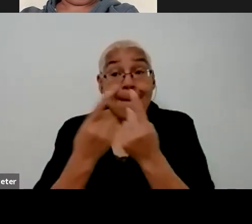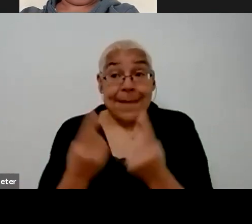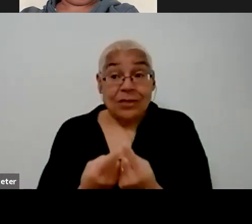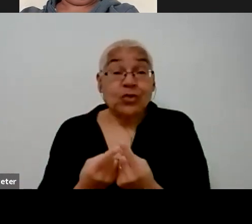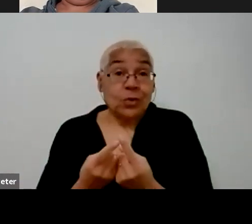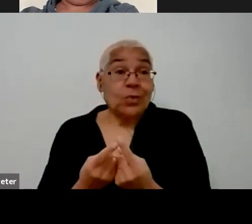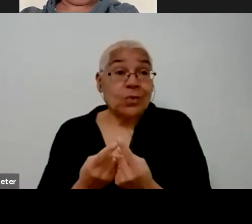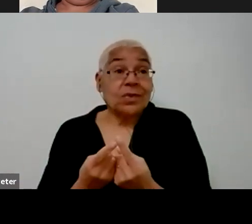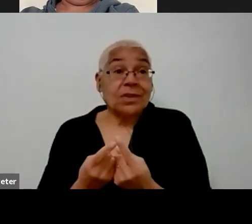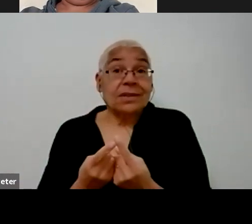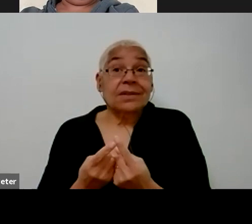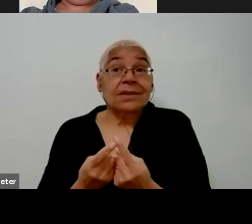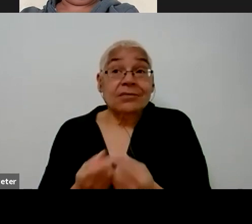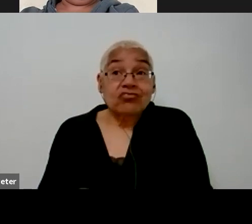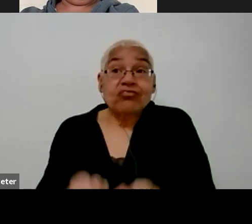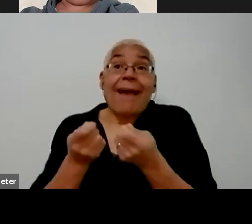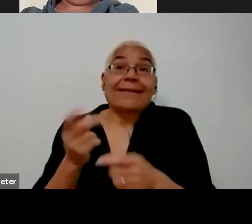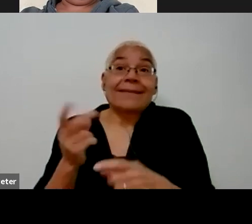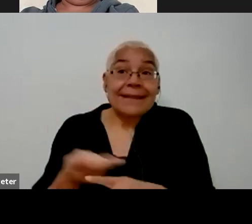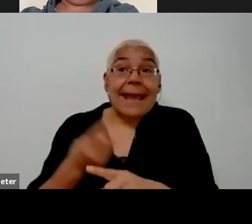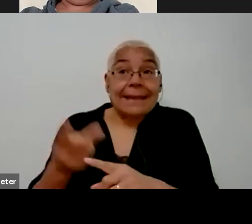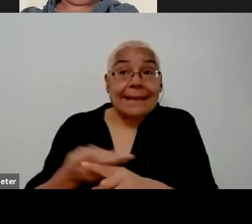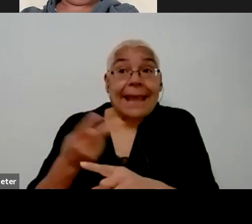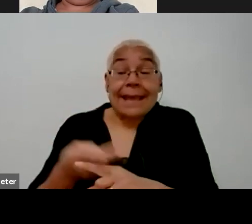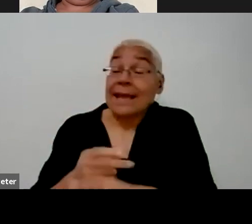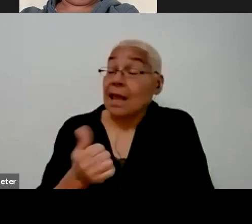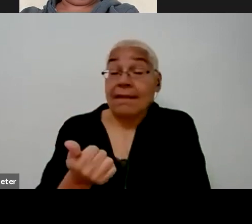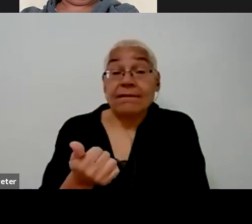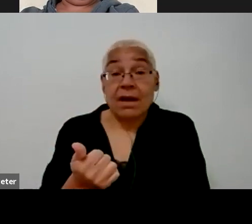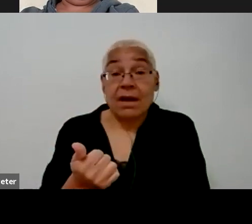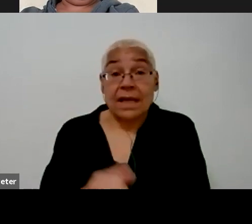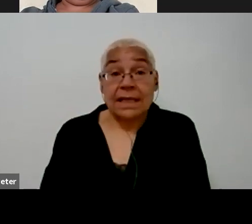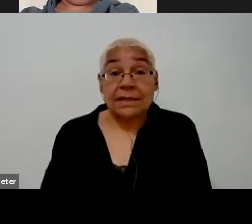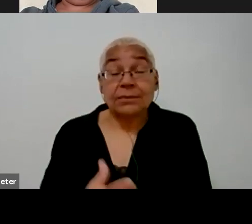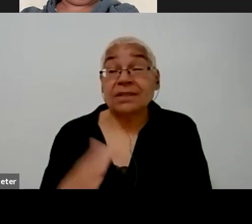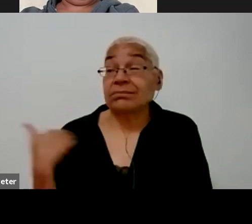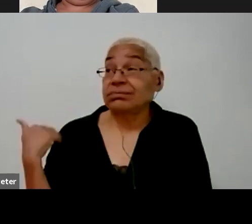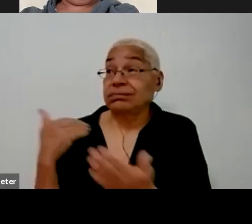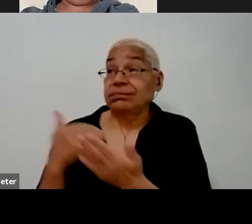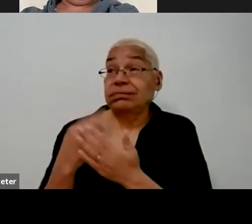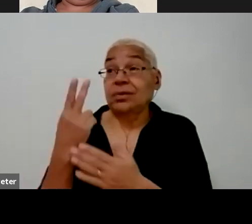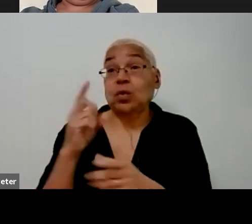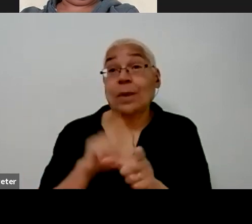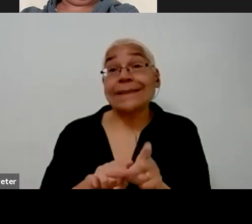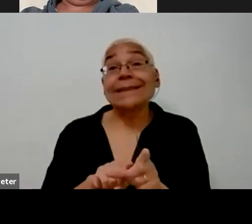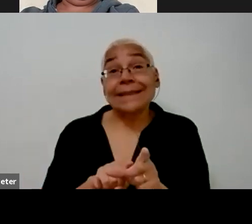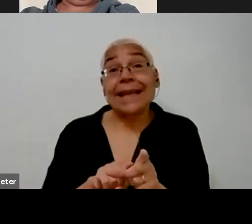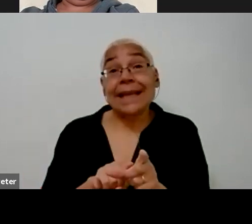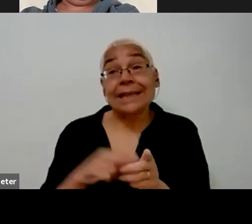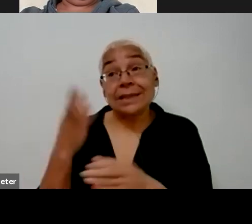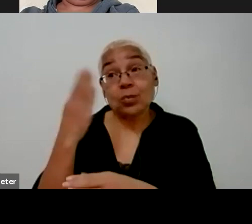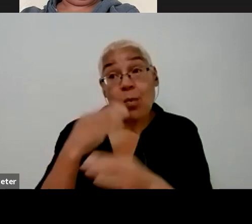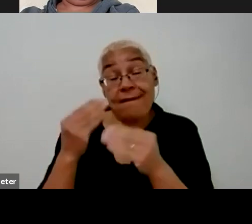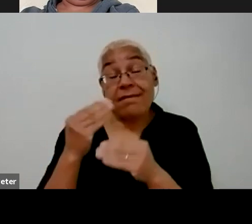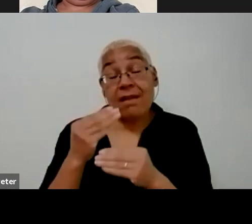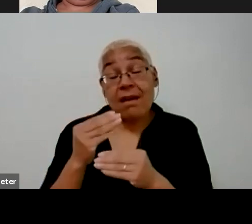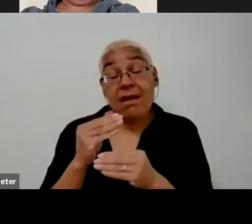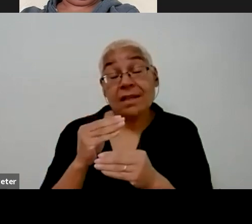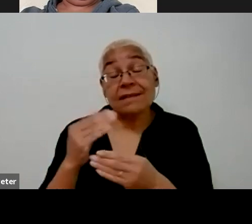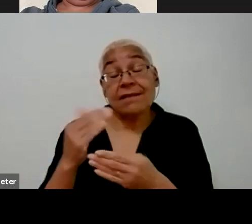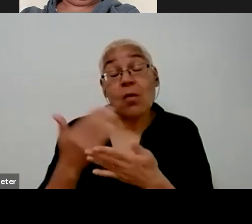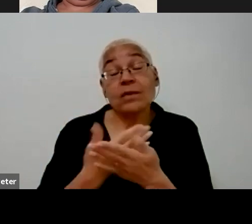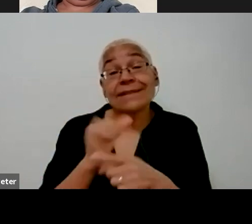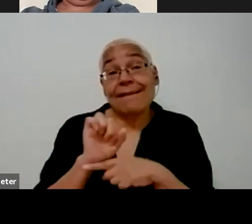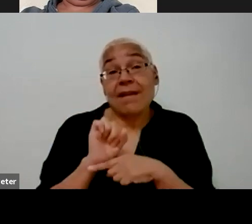that they've still stayed around. I think that we've learned our lessons over the last 20 years, safeguarding, that we need community-minded